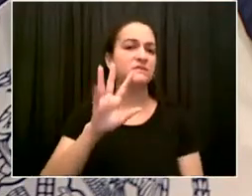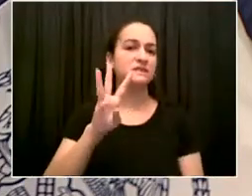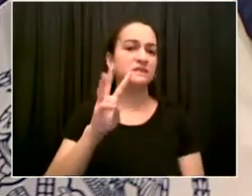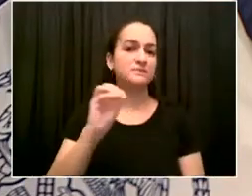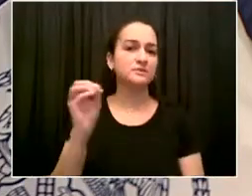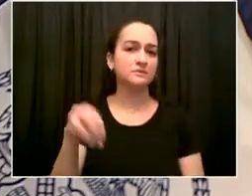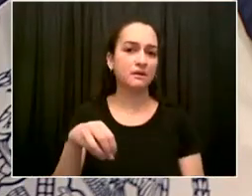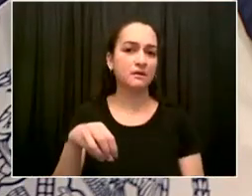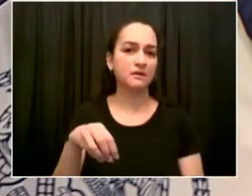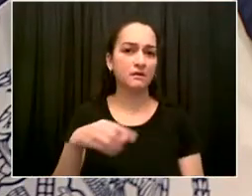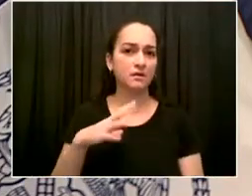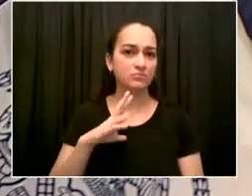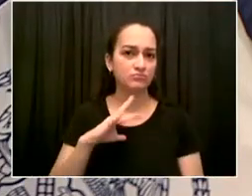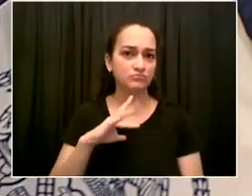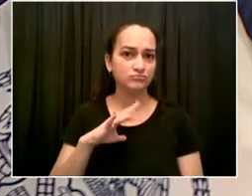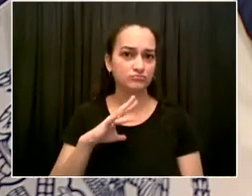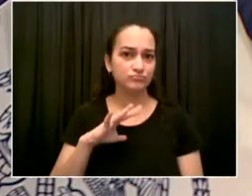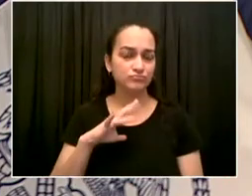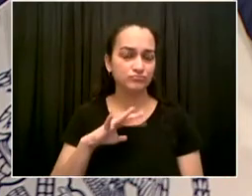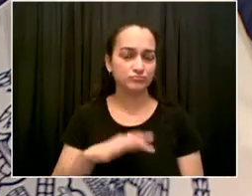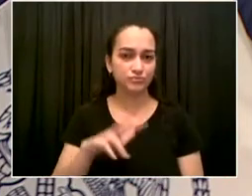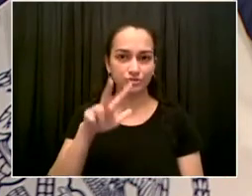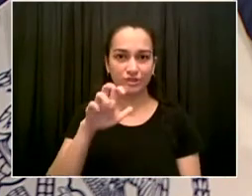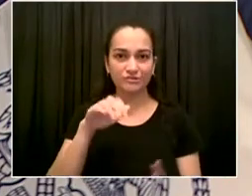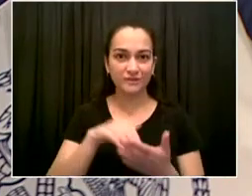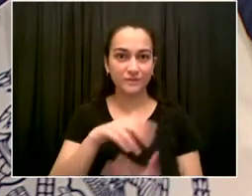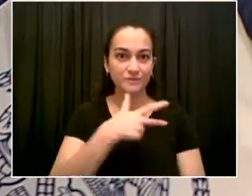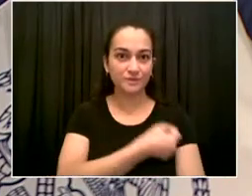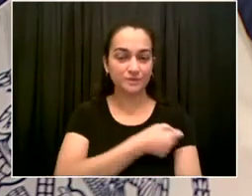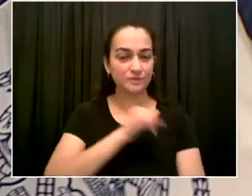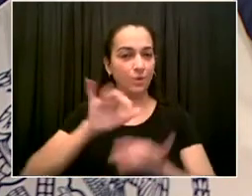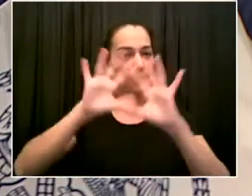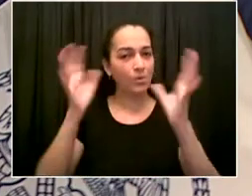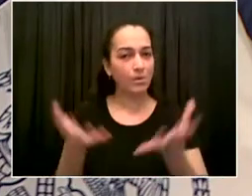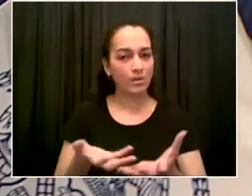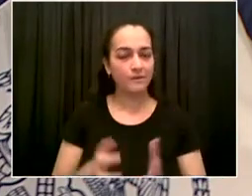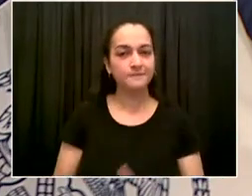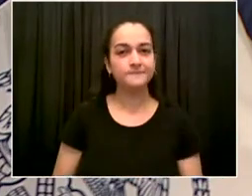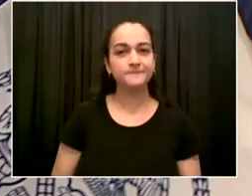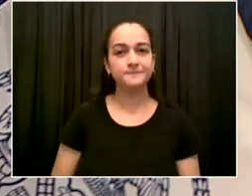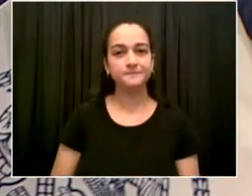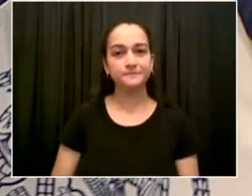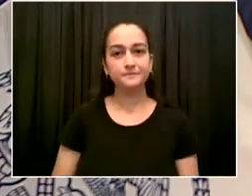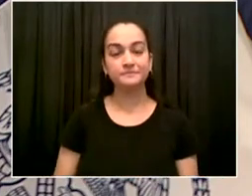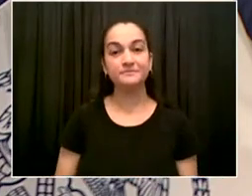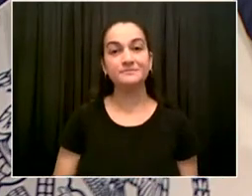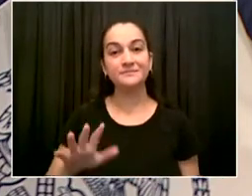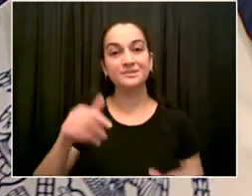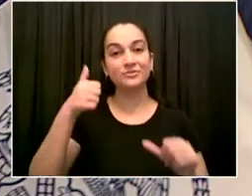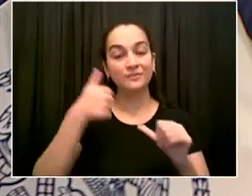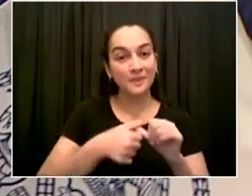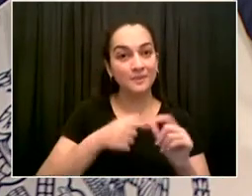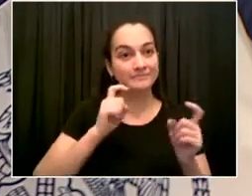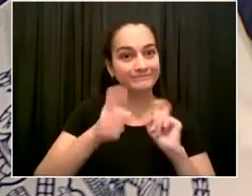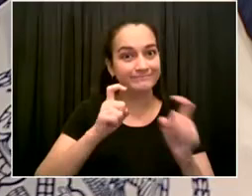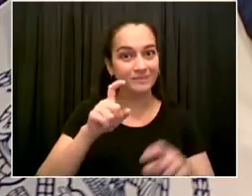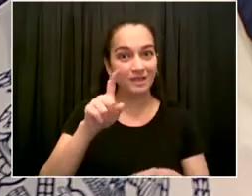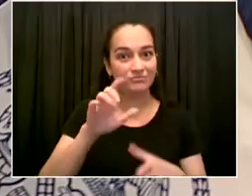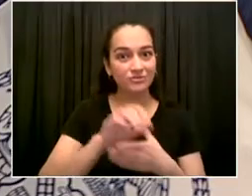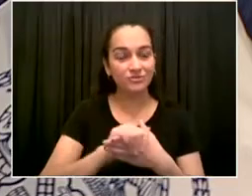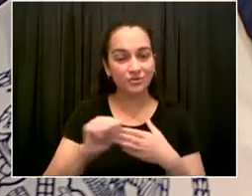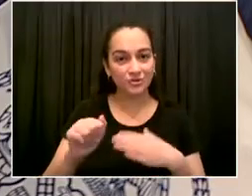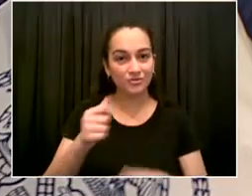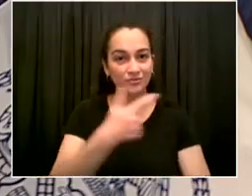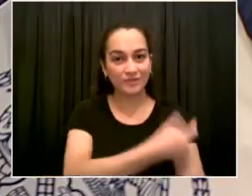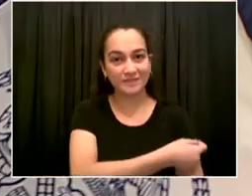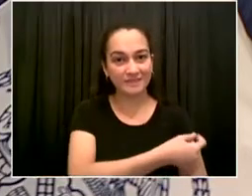together, everyone enjoying the incentive, each family member getting that $100 incentive. But the good news in this